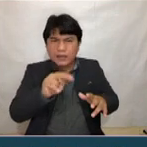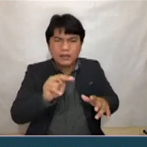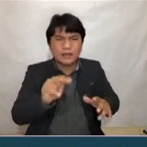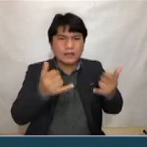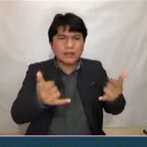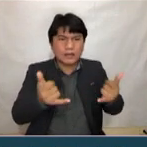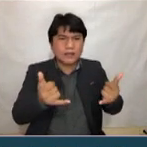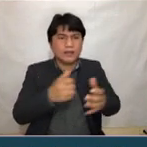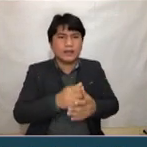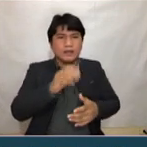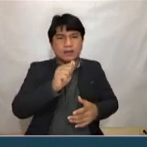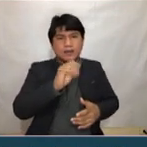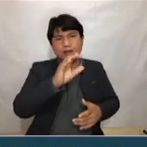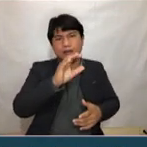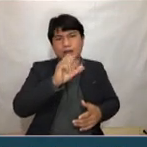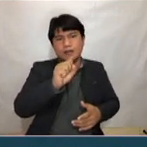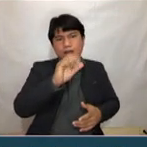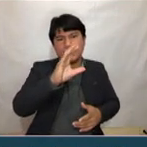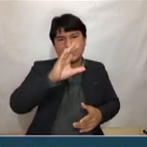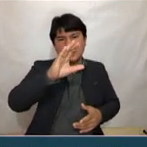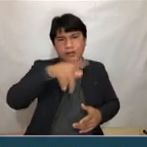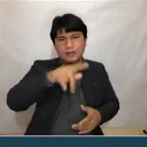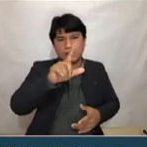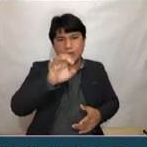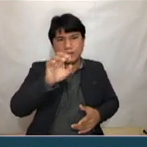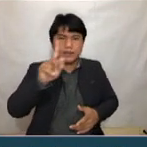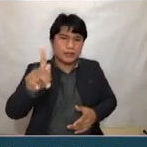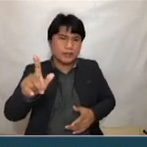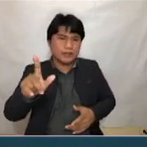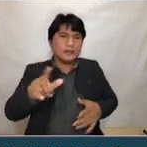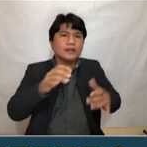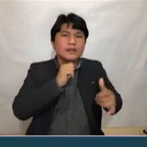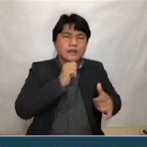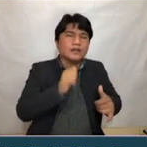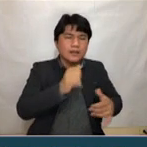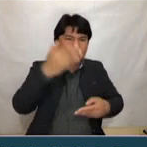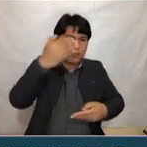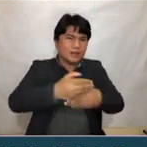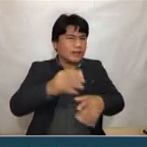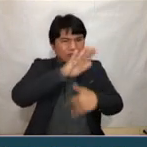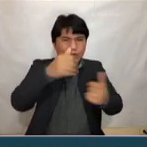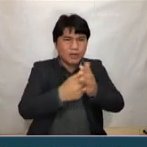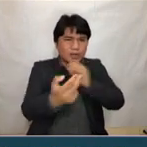scalpel, something that is much more nuanced. We don't necessarily lock down entire regions. We